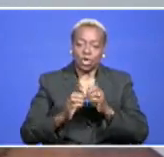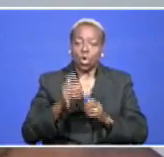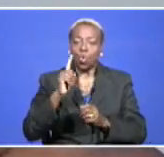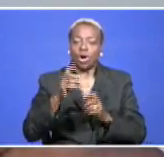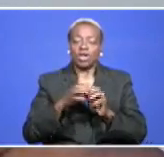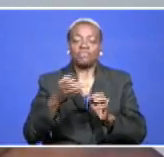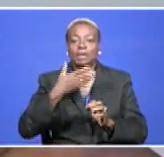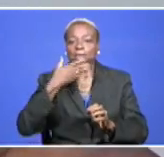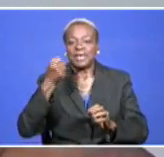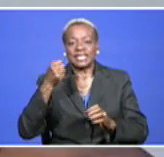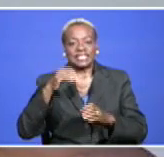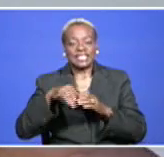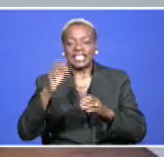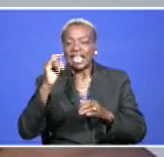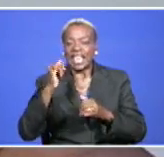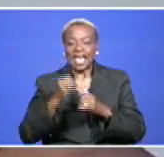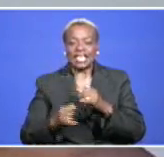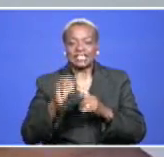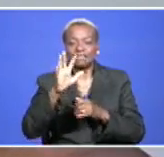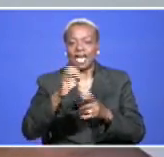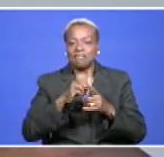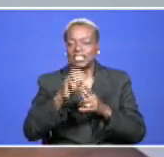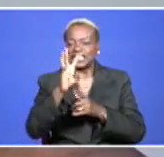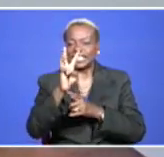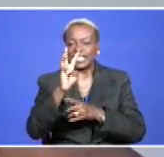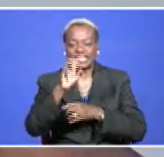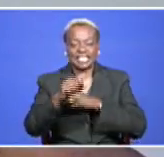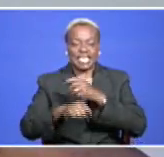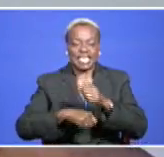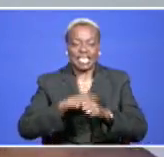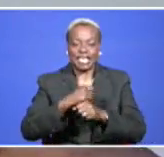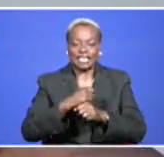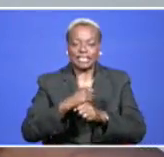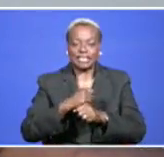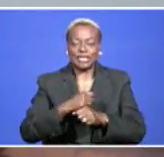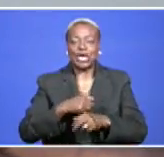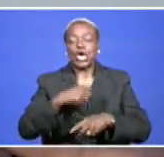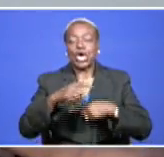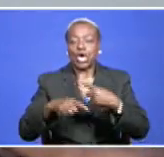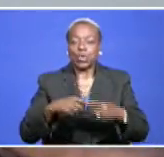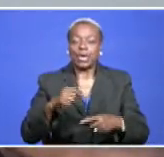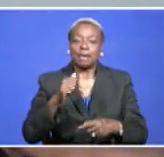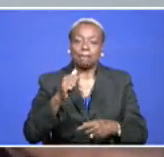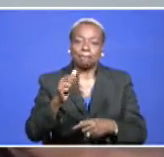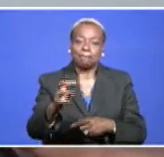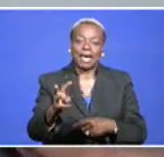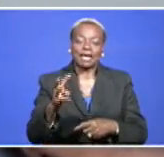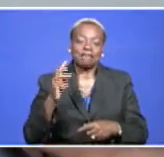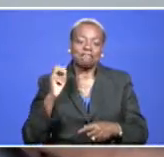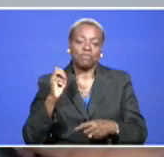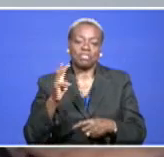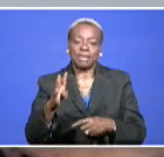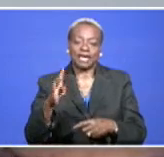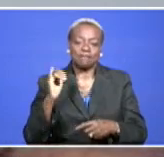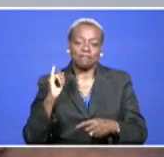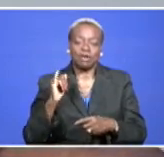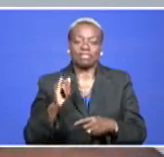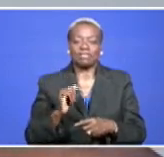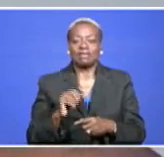the last 5-6 years. Going back and forth, us and SAC, and we knew it was going to be a fight, and we